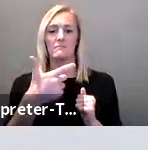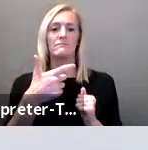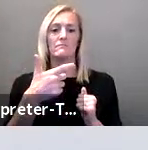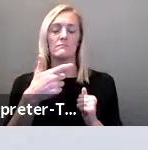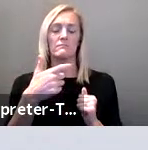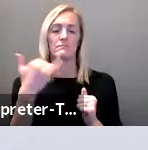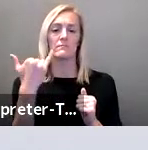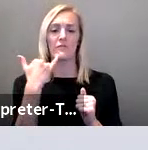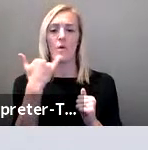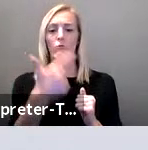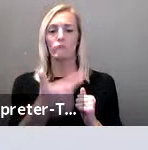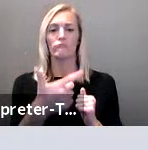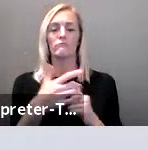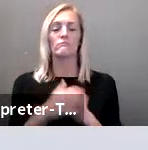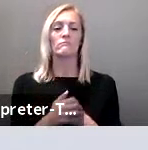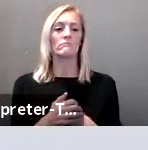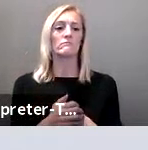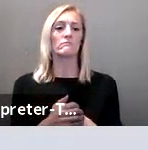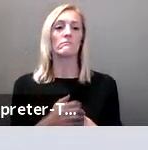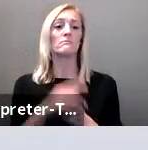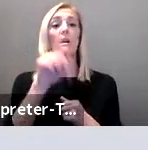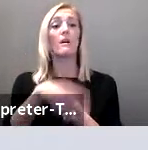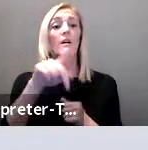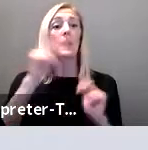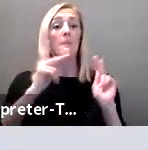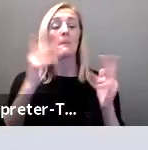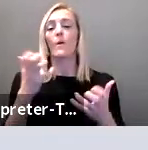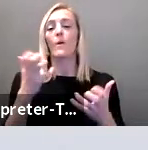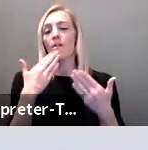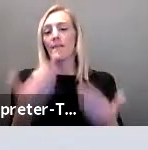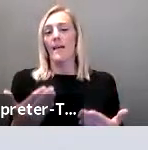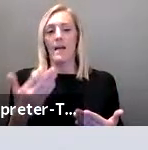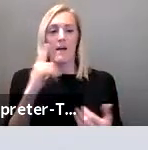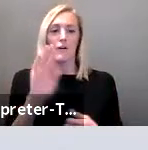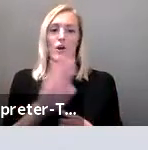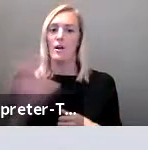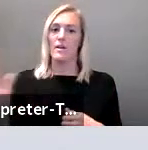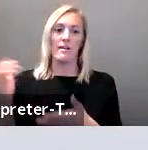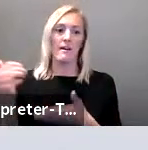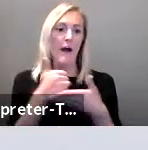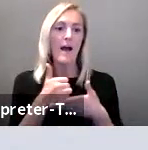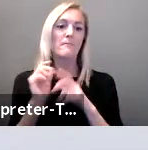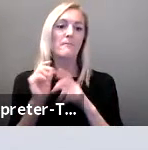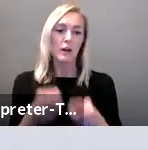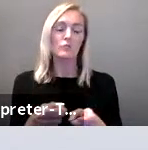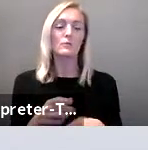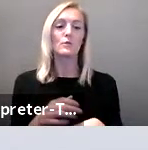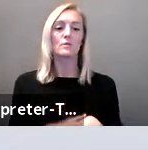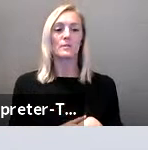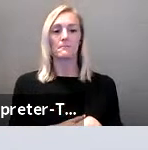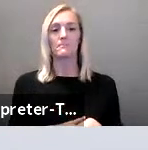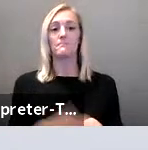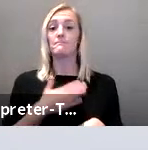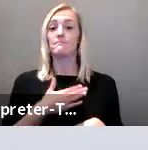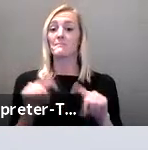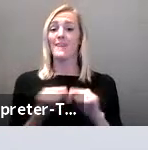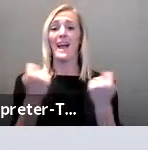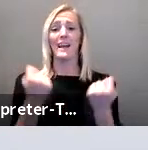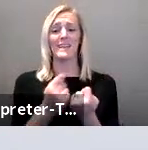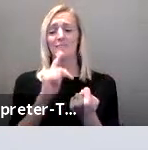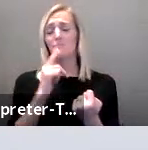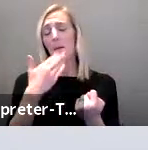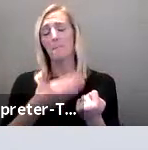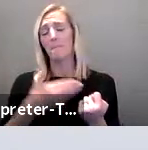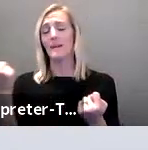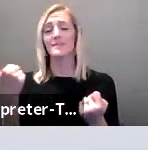some individuals that do this work that I want to thank for their contributions. My team is really the best team in the